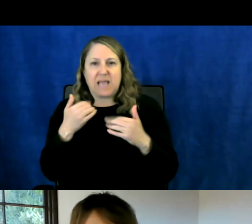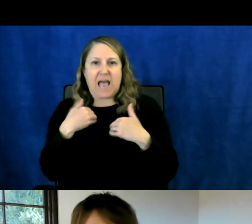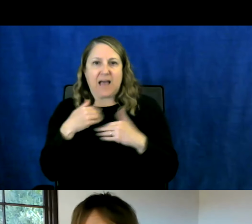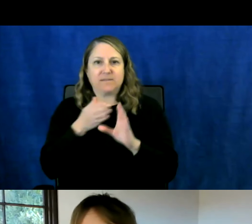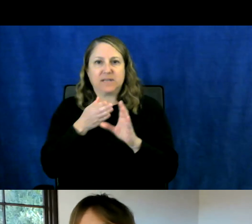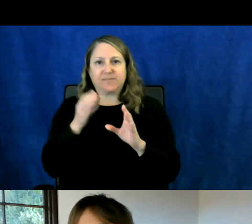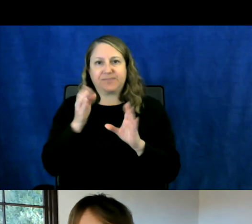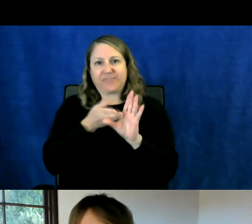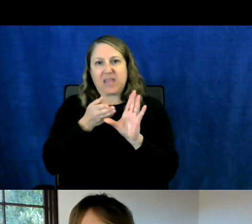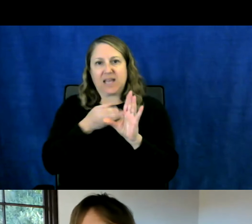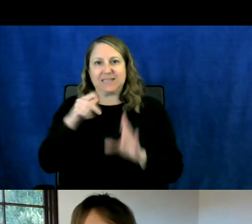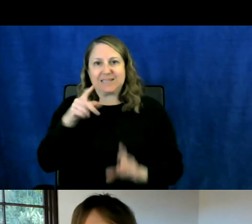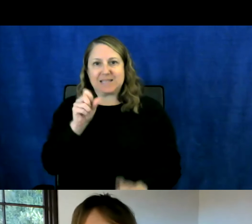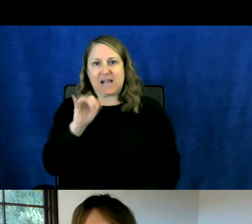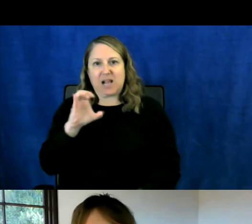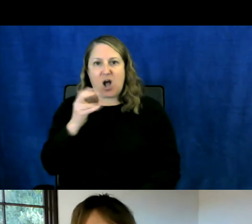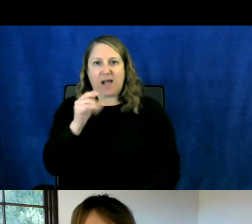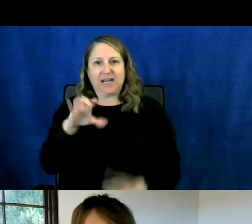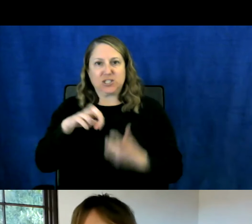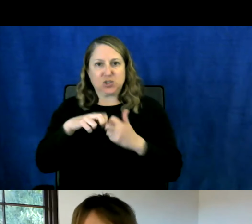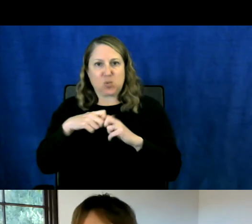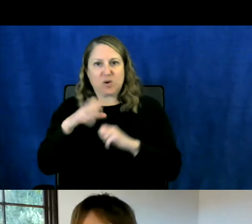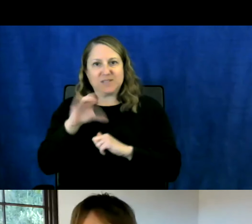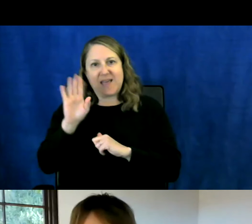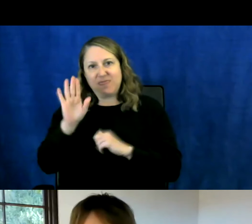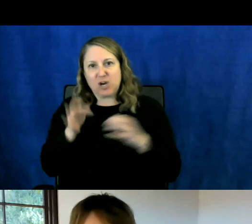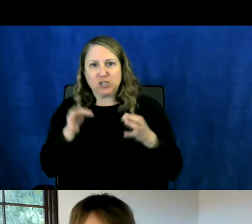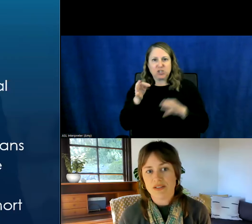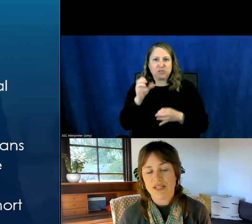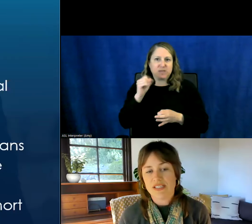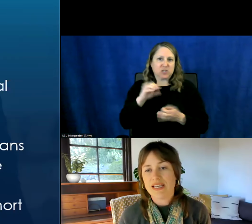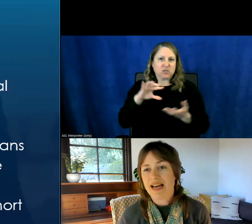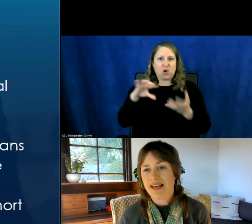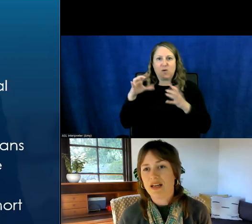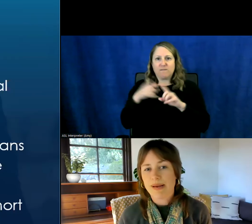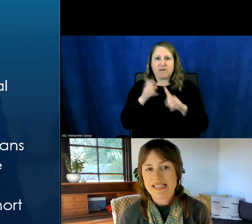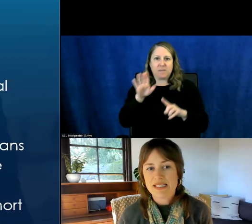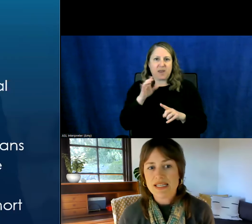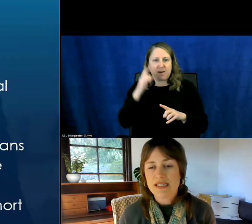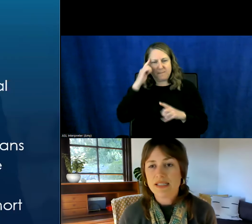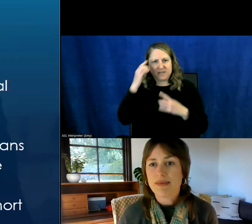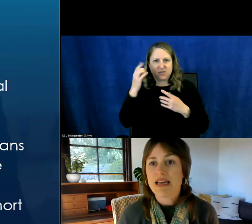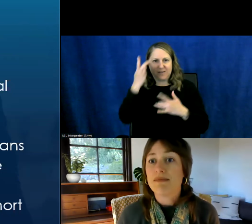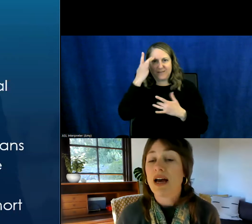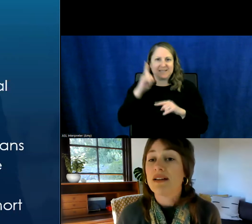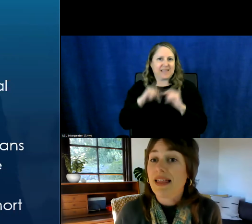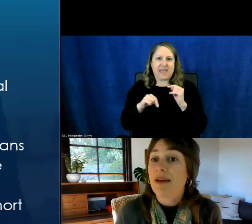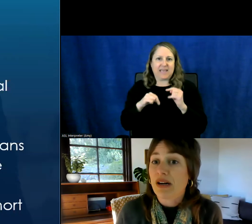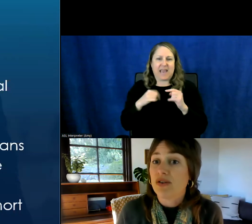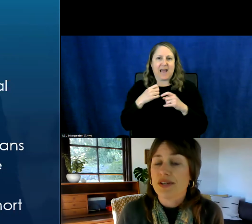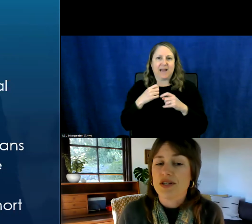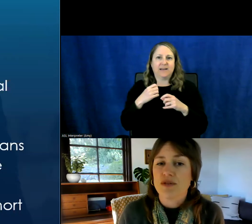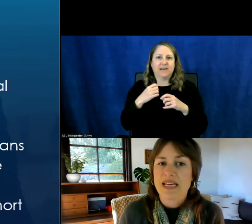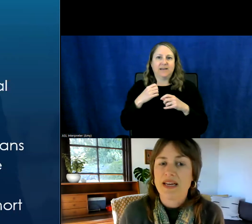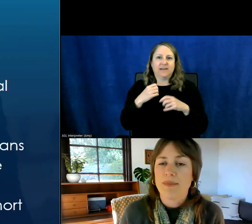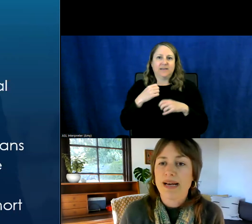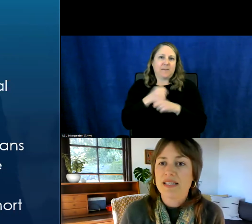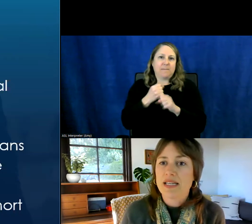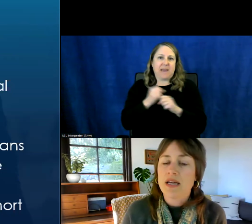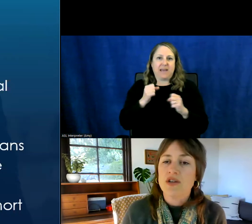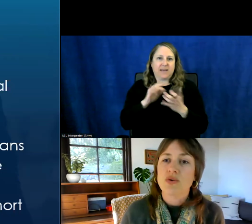disorders, and individuals whose judgment is so impaired by the symptoms of their mental illness that they lack the capacity to make, they lack medical